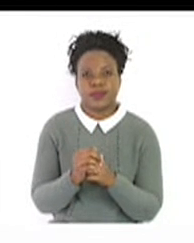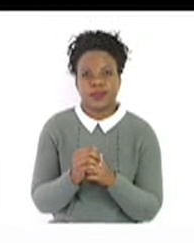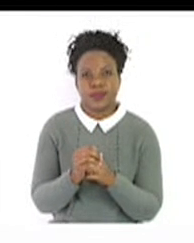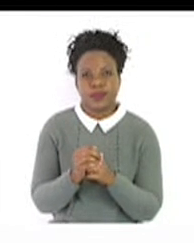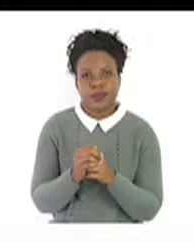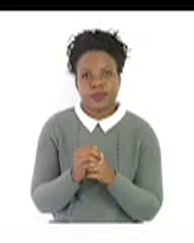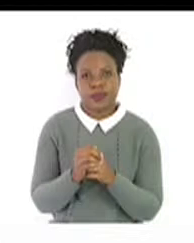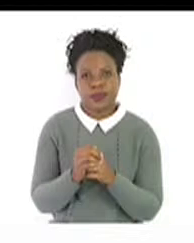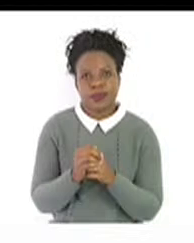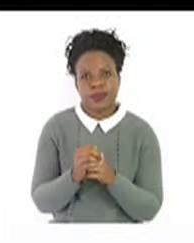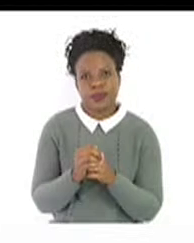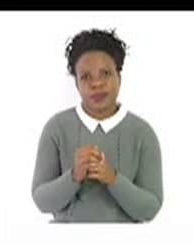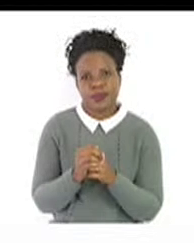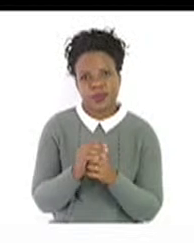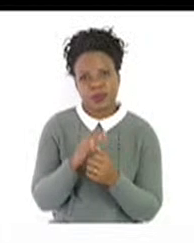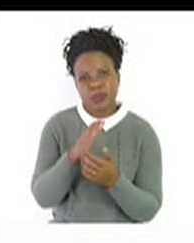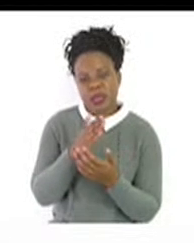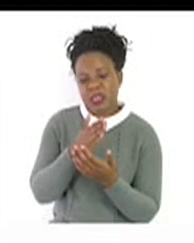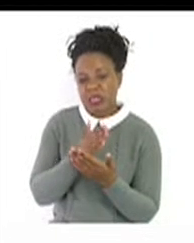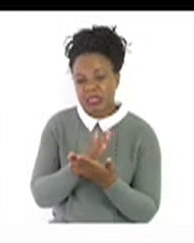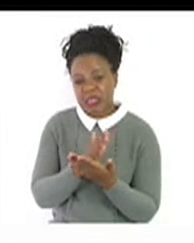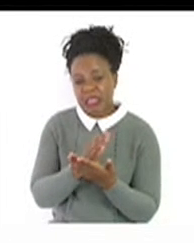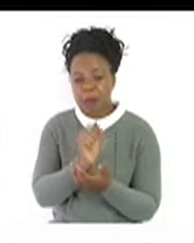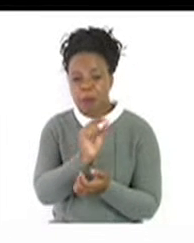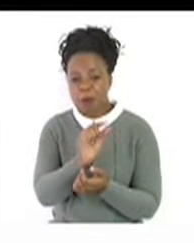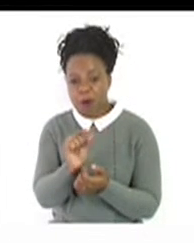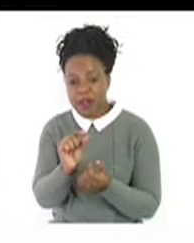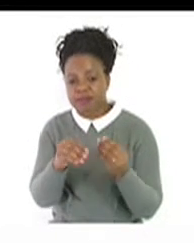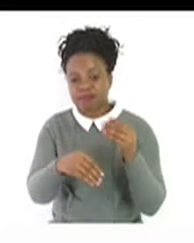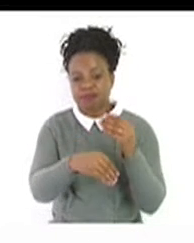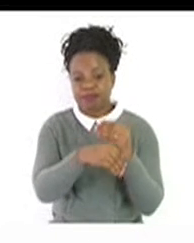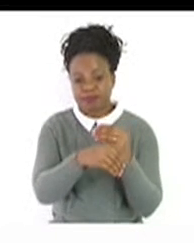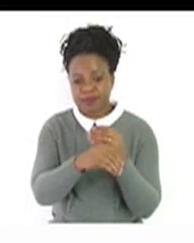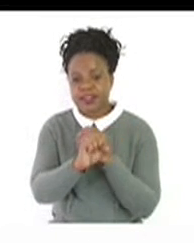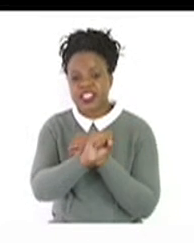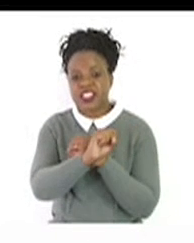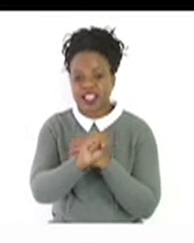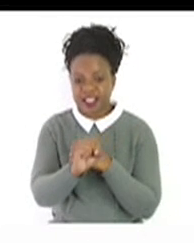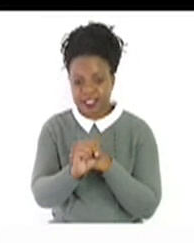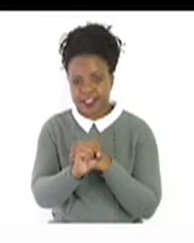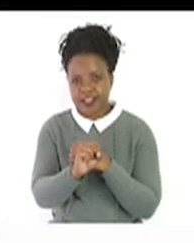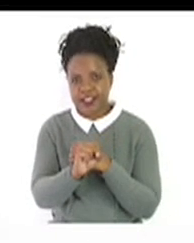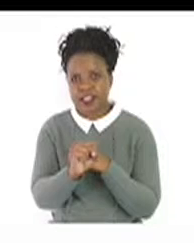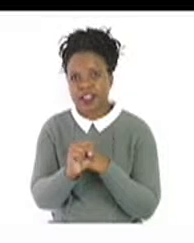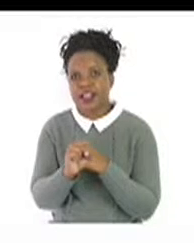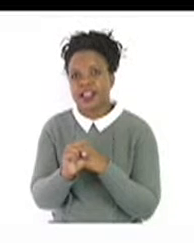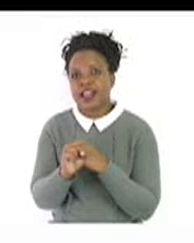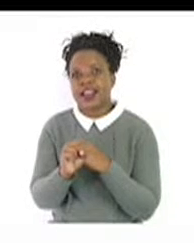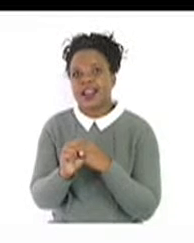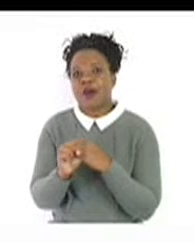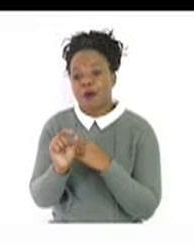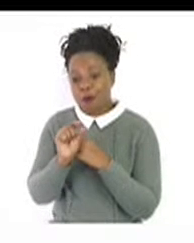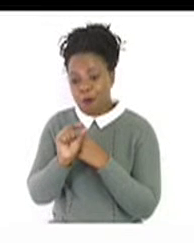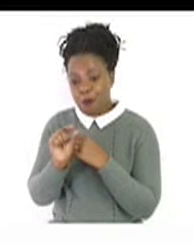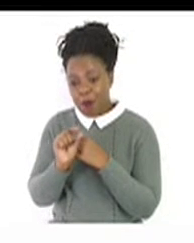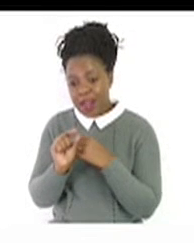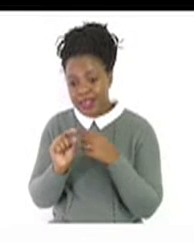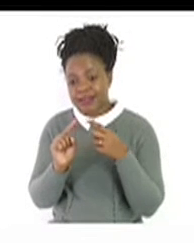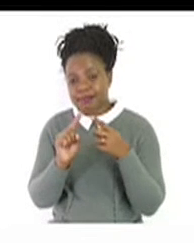words, just add S. Words ending with CH, SH,